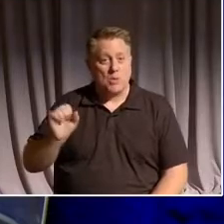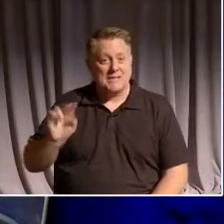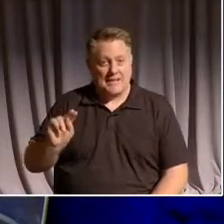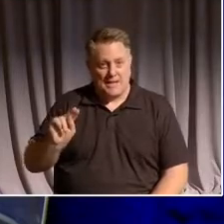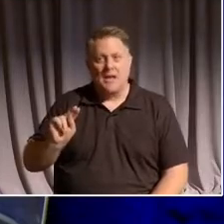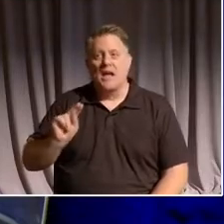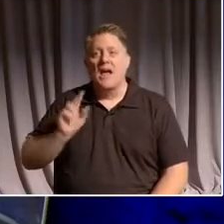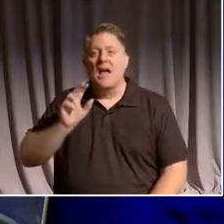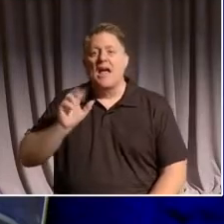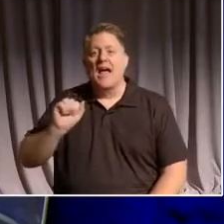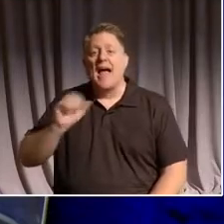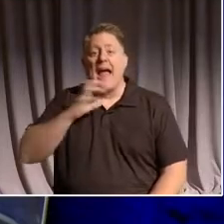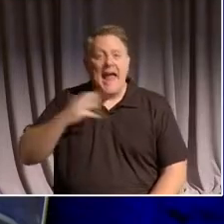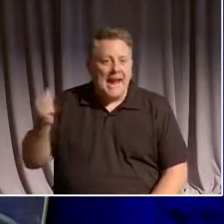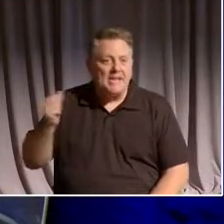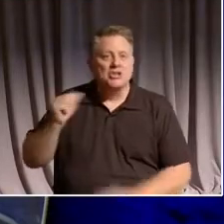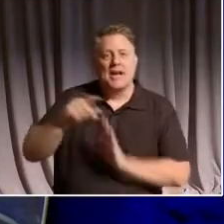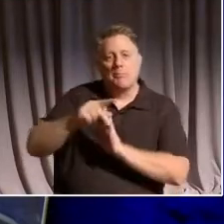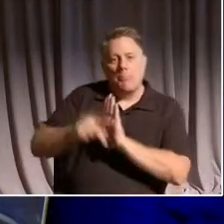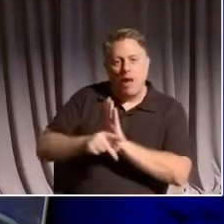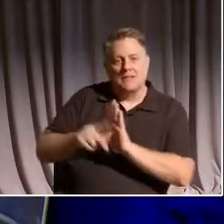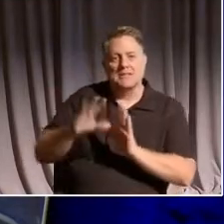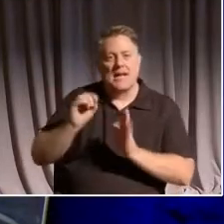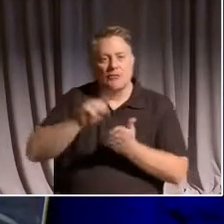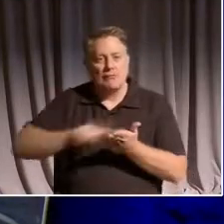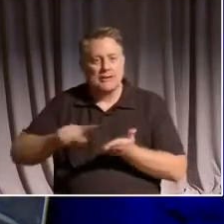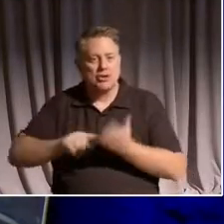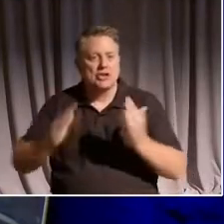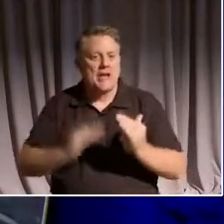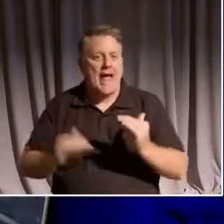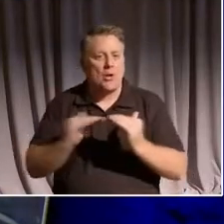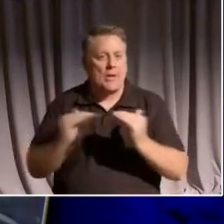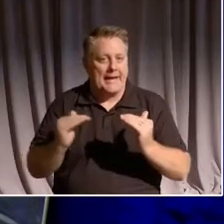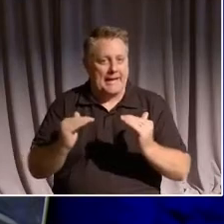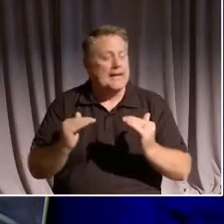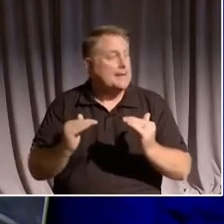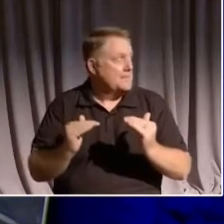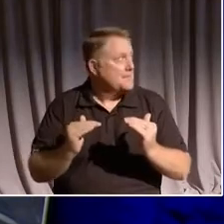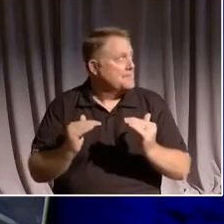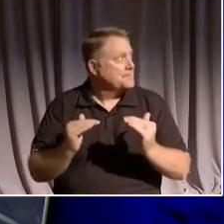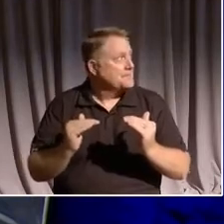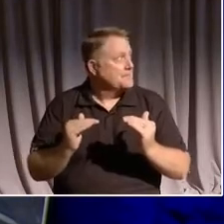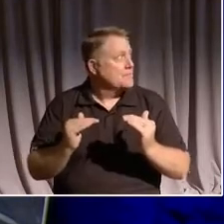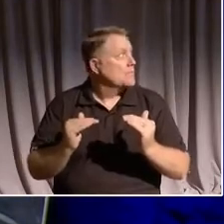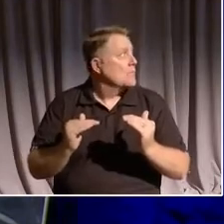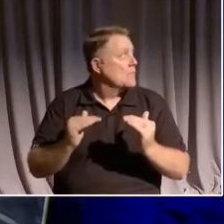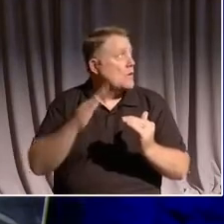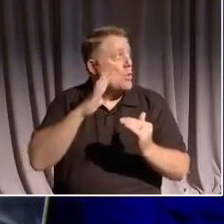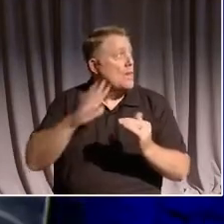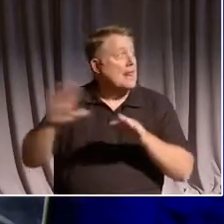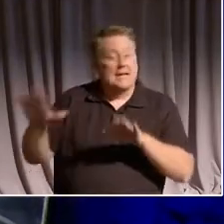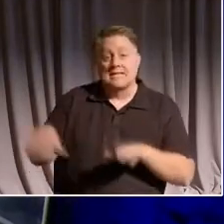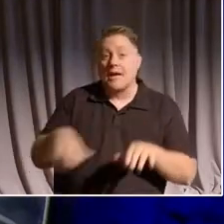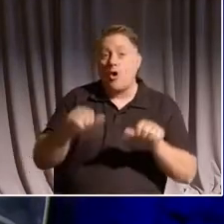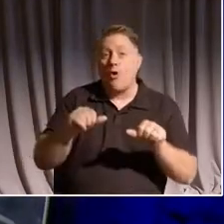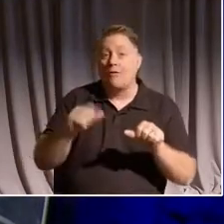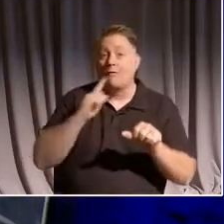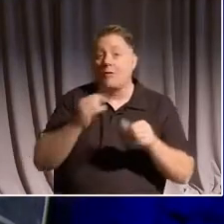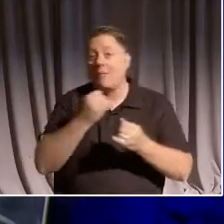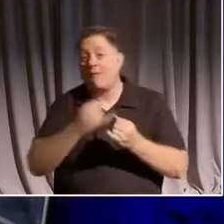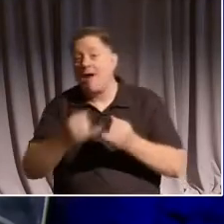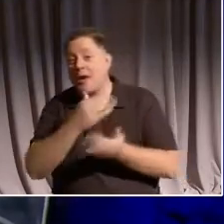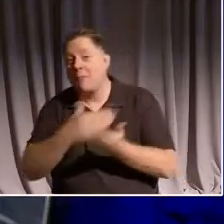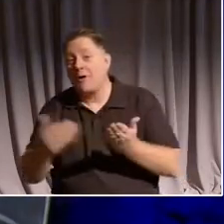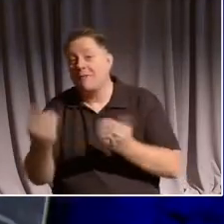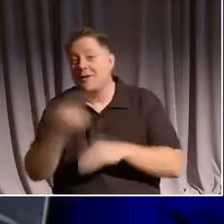Aging Policy, Research, and Equity, who will take over from here for the final part of our